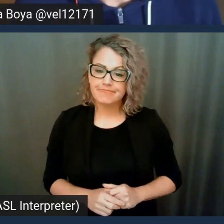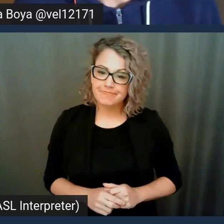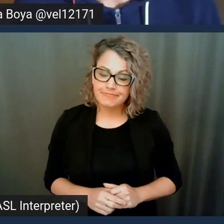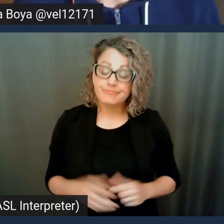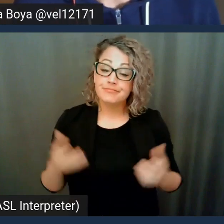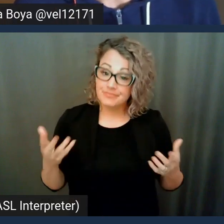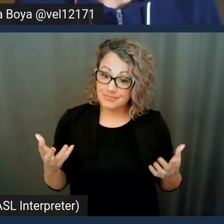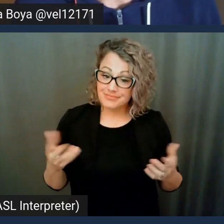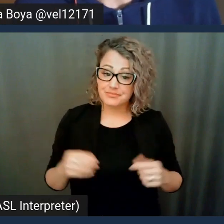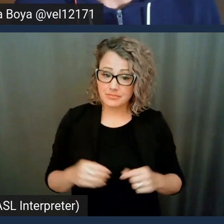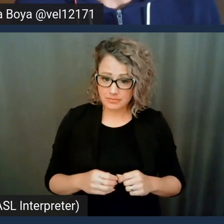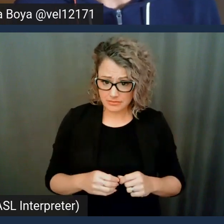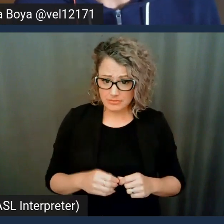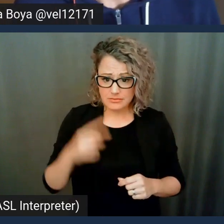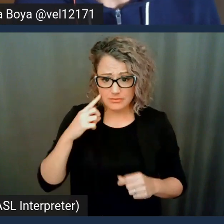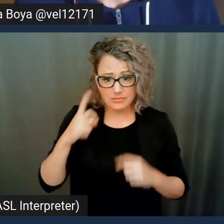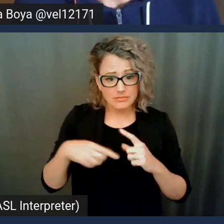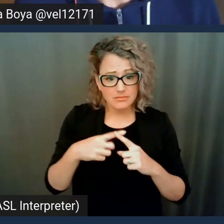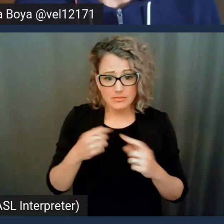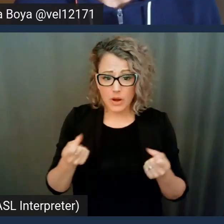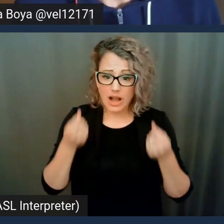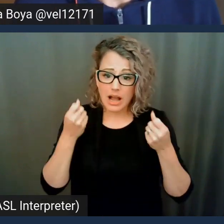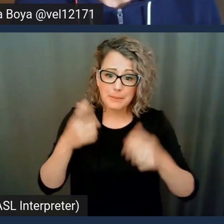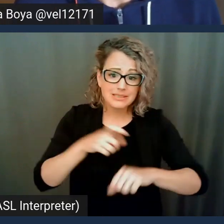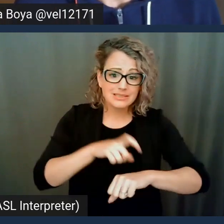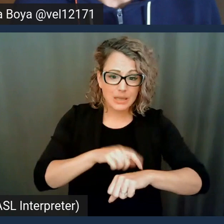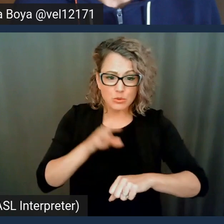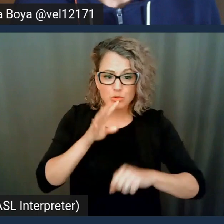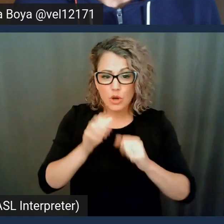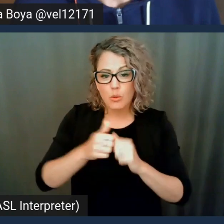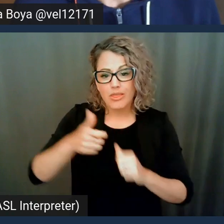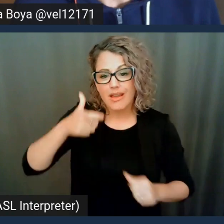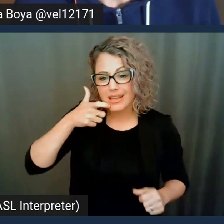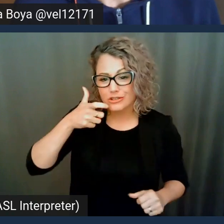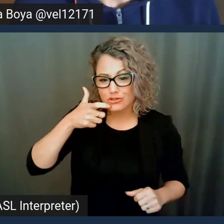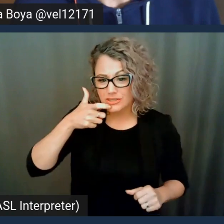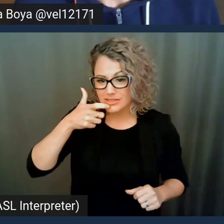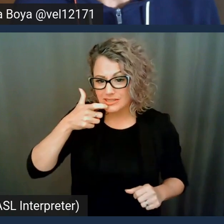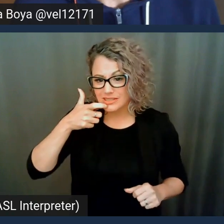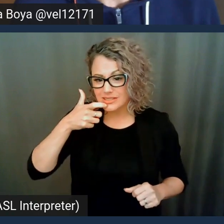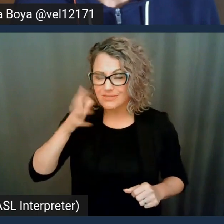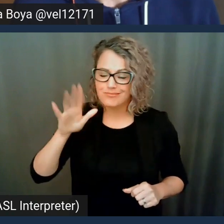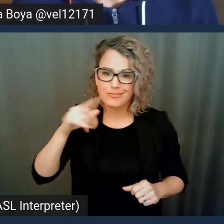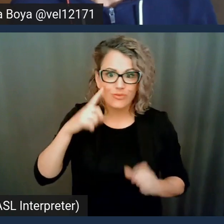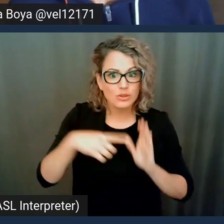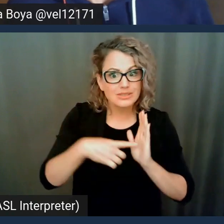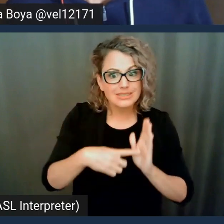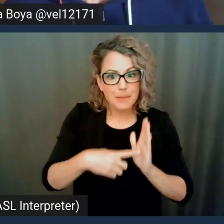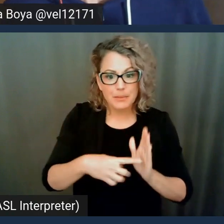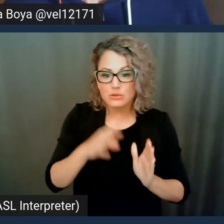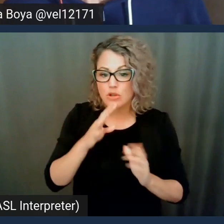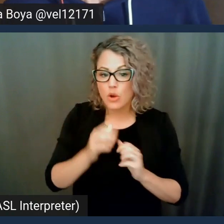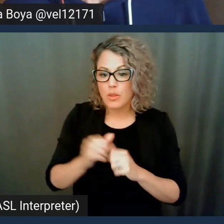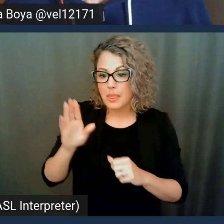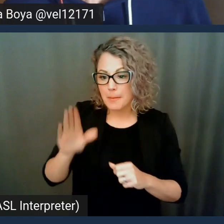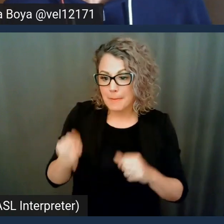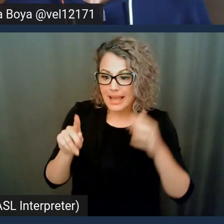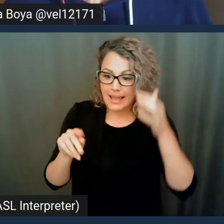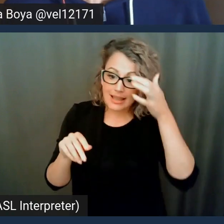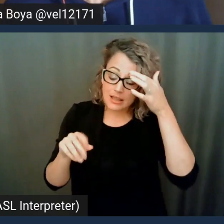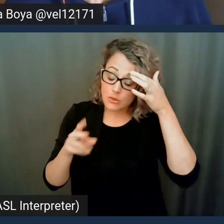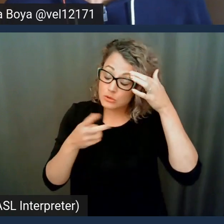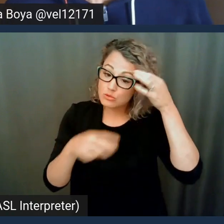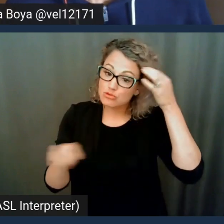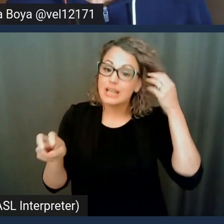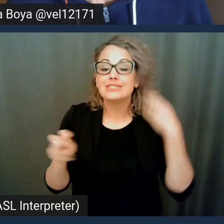about, how many times we talk to agents for any, say you talk to a bank and you want to transfer money from